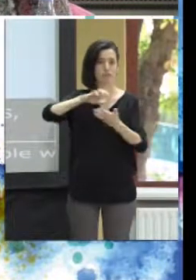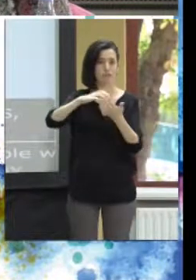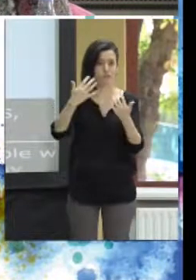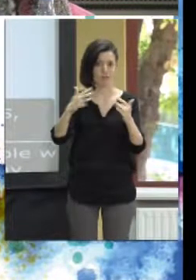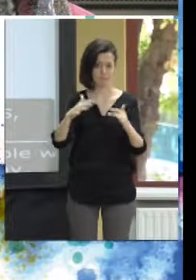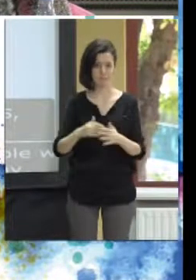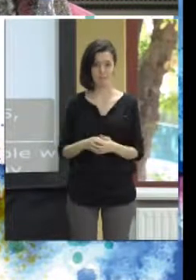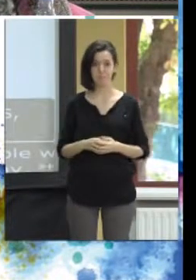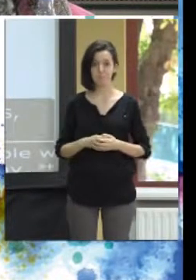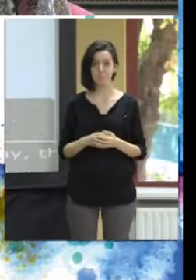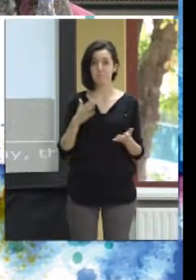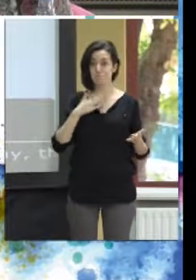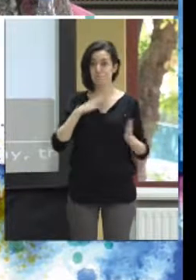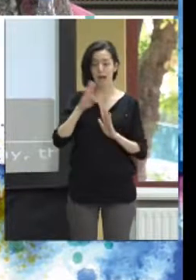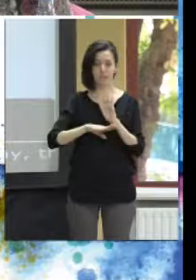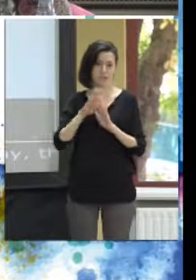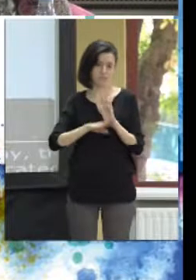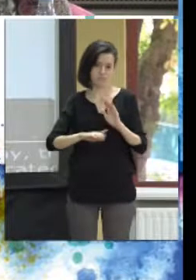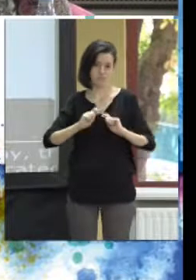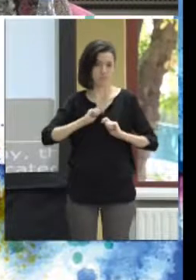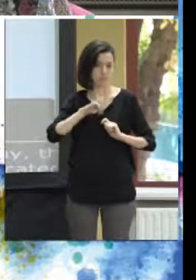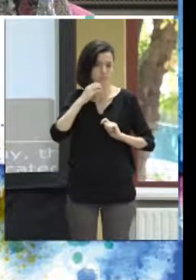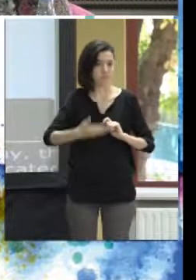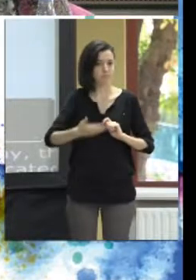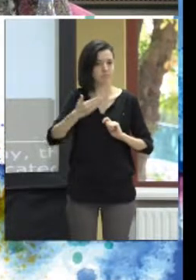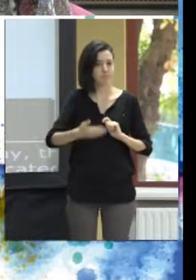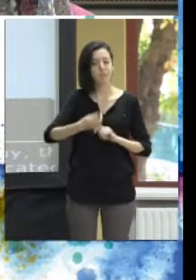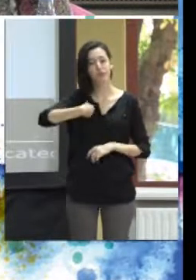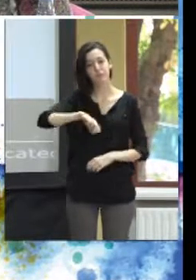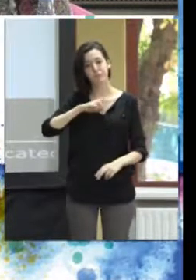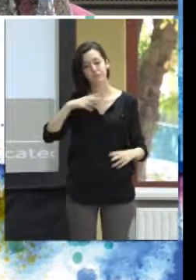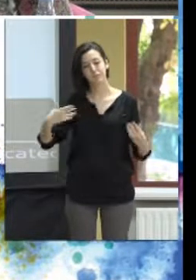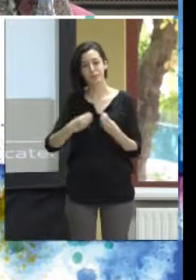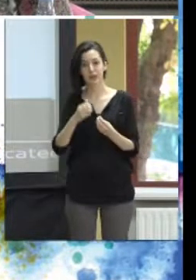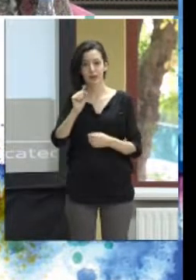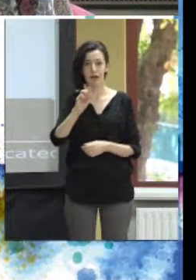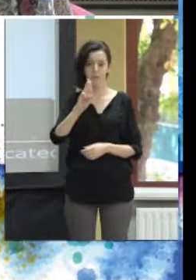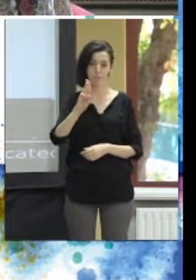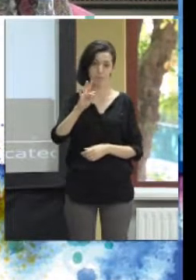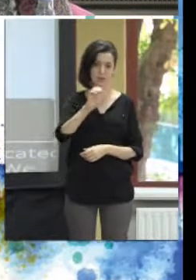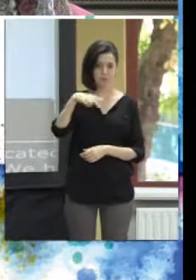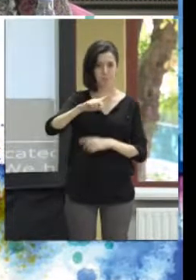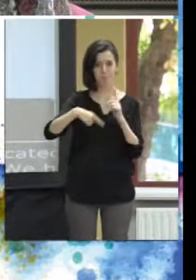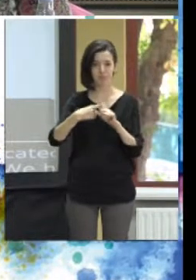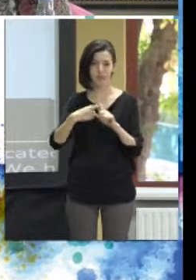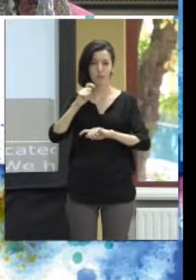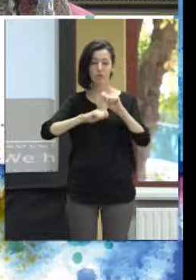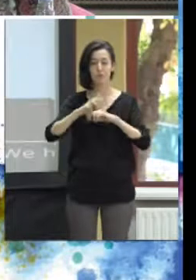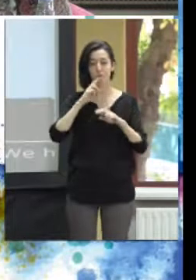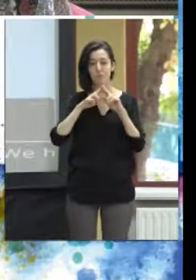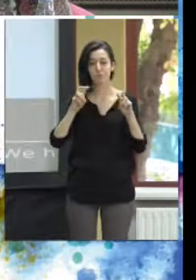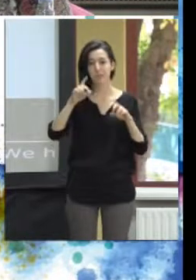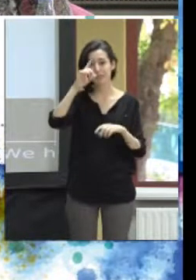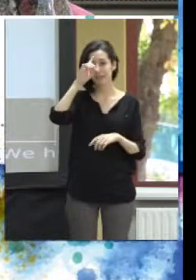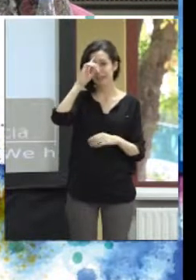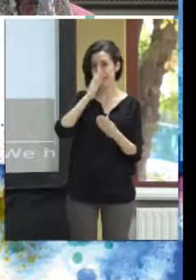located. For us, this is a very important app. We have developed it with UPTEN and the Association Psiquiatría y Vida